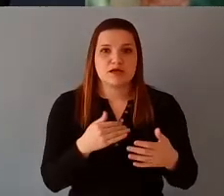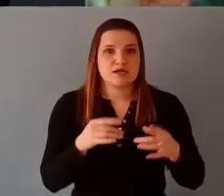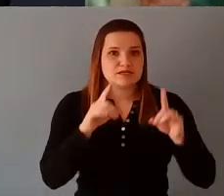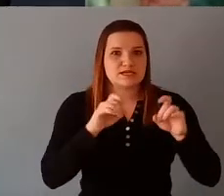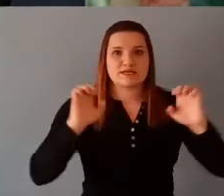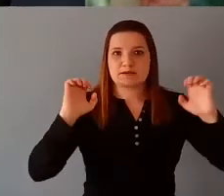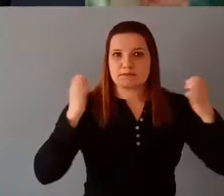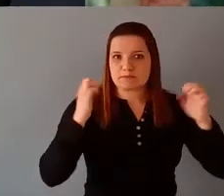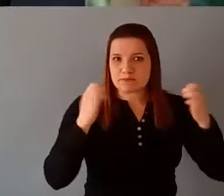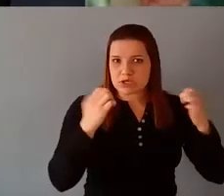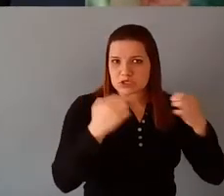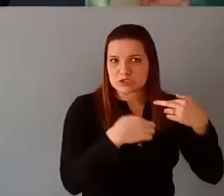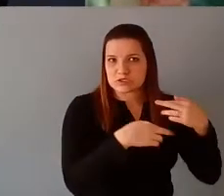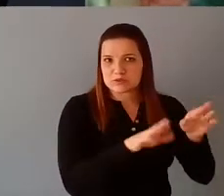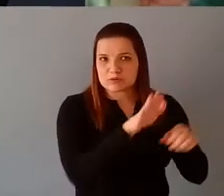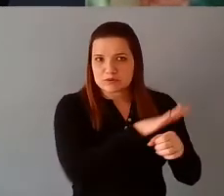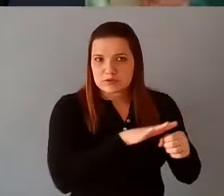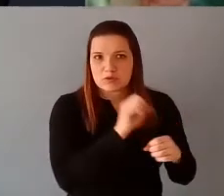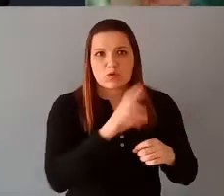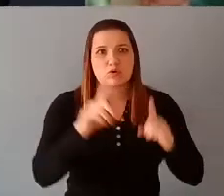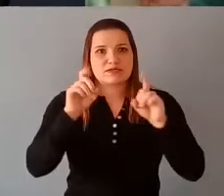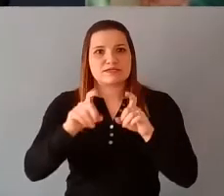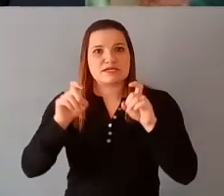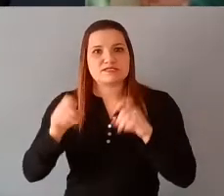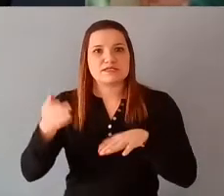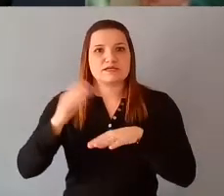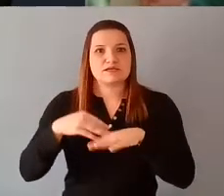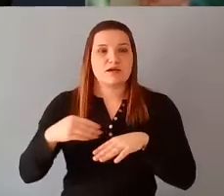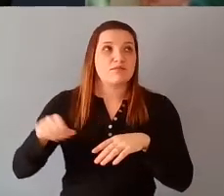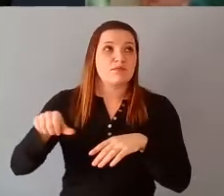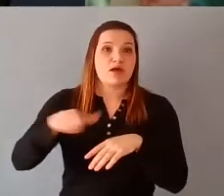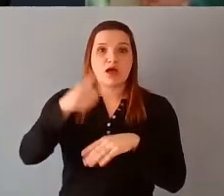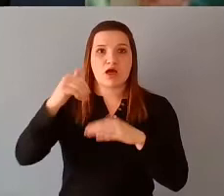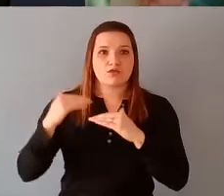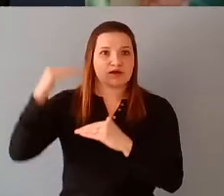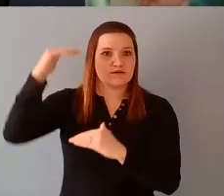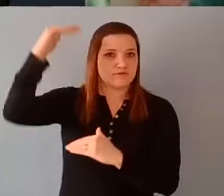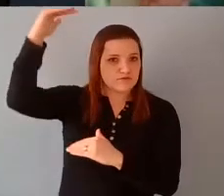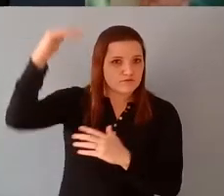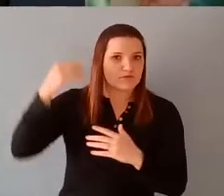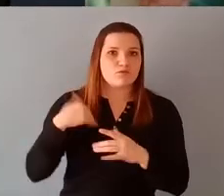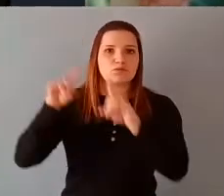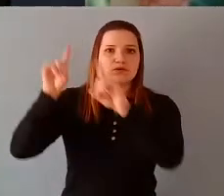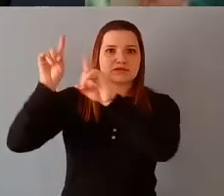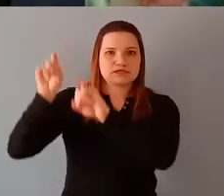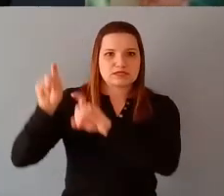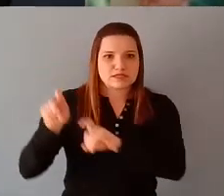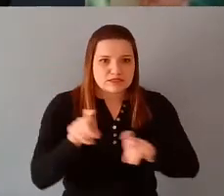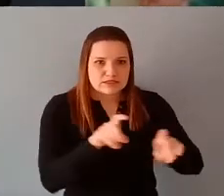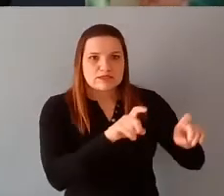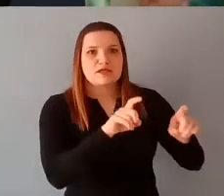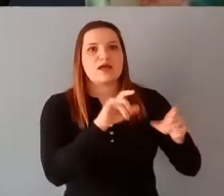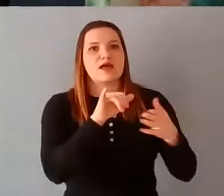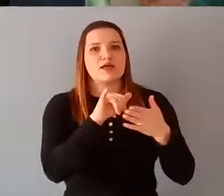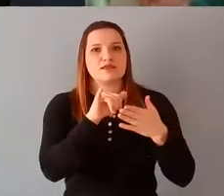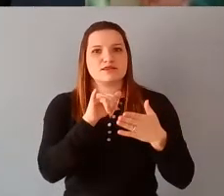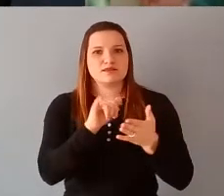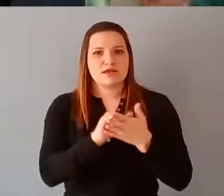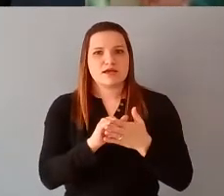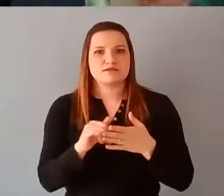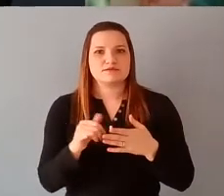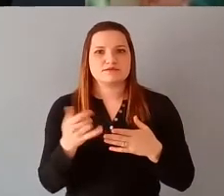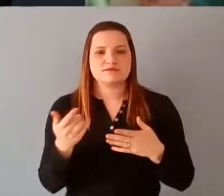emergency department or testing them up on the floor. And that's believed to be an aerosolizing